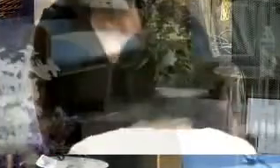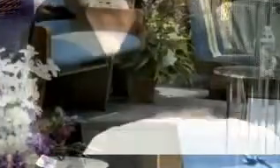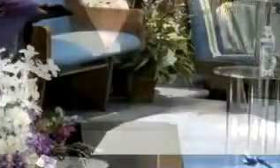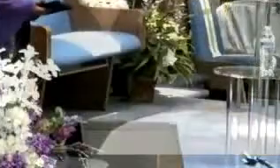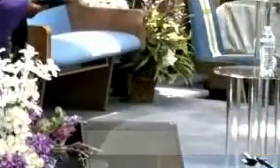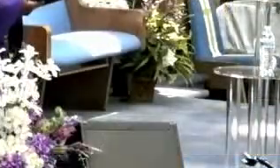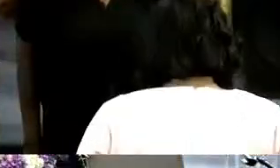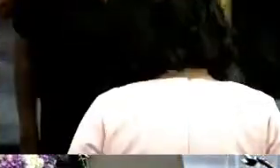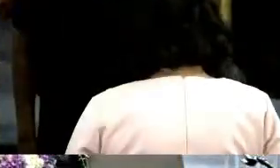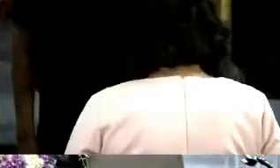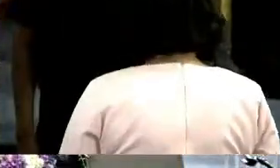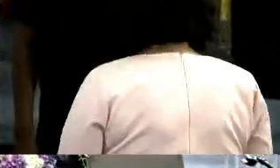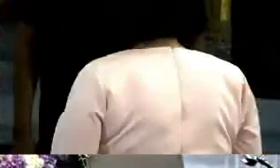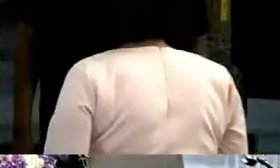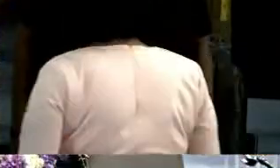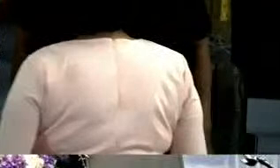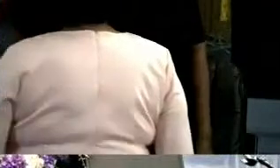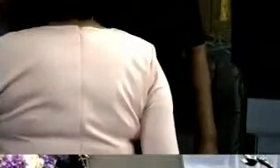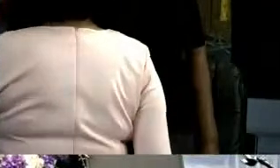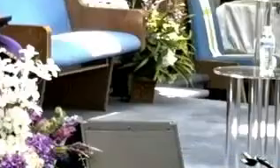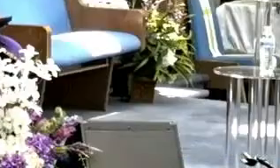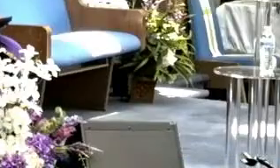Thank you, Jesus. Nobody greater.